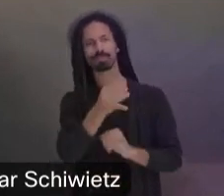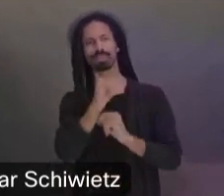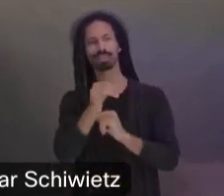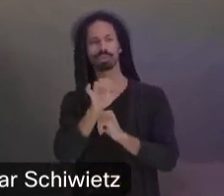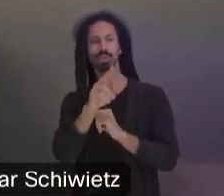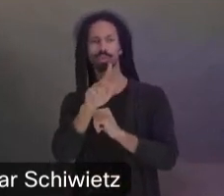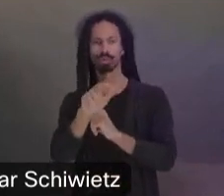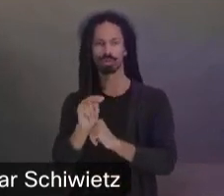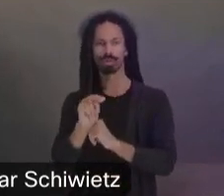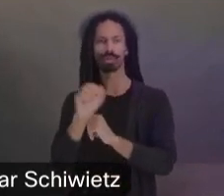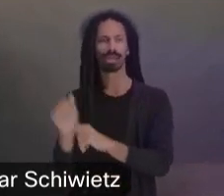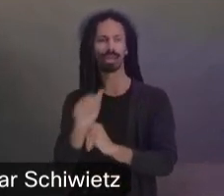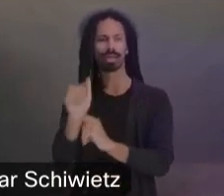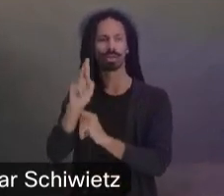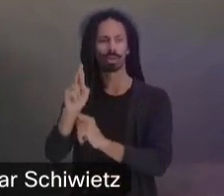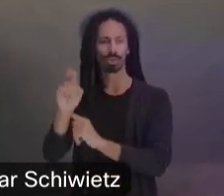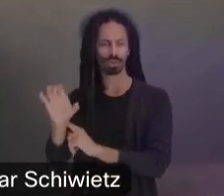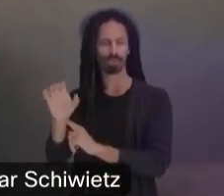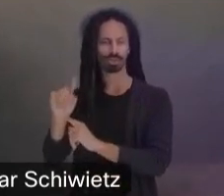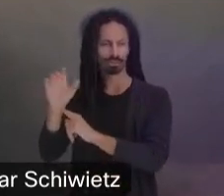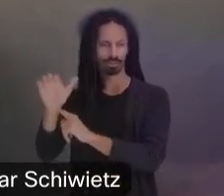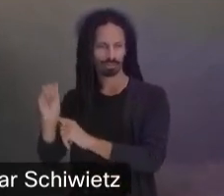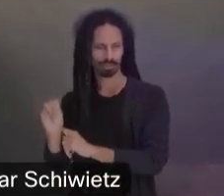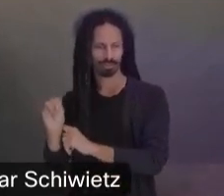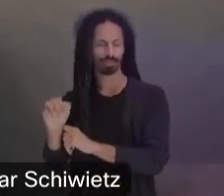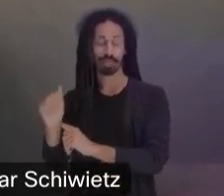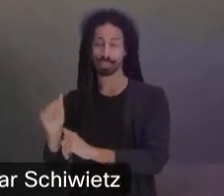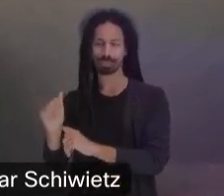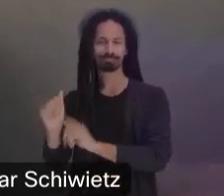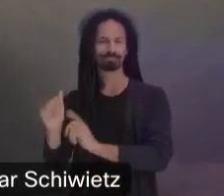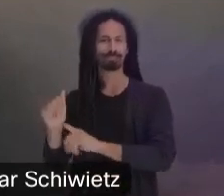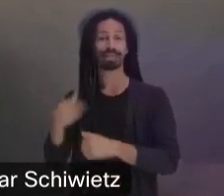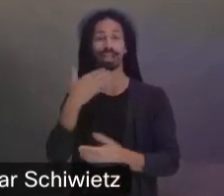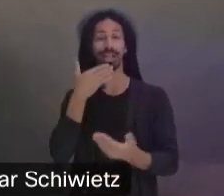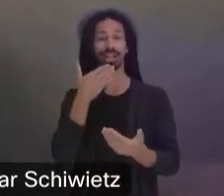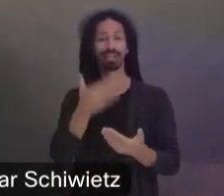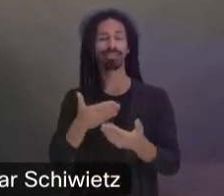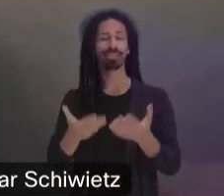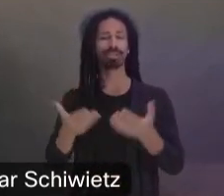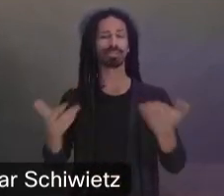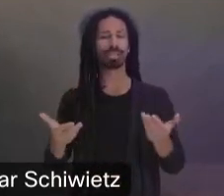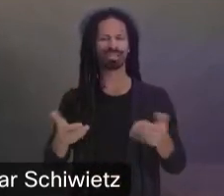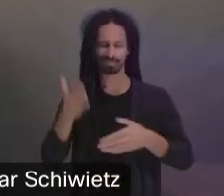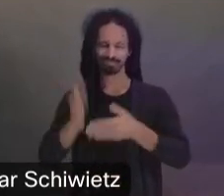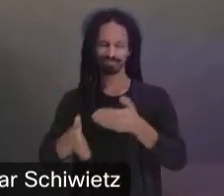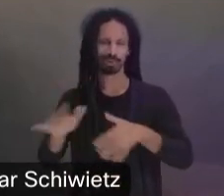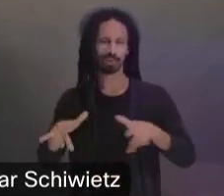jjordan@rrc.ca. Thank you everyone for joining. I'm going to end the recording now and have time for questions.